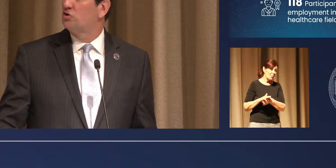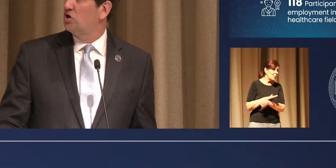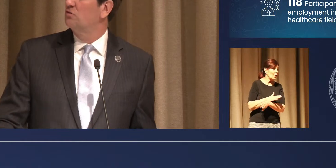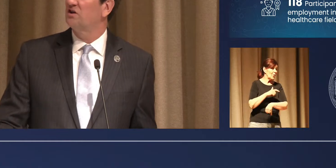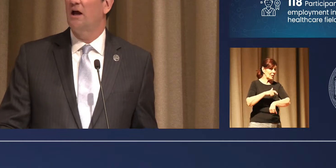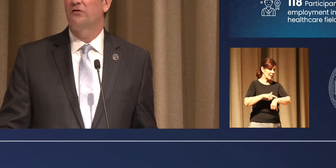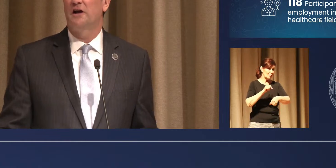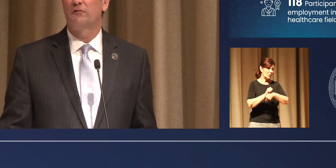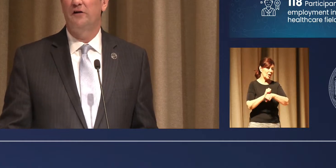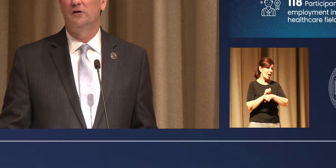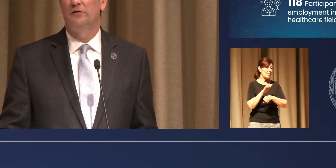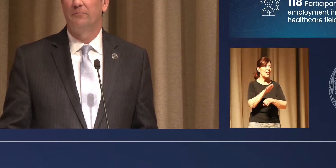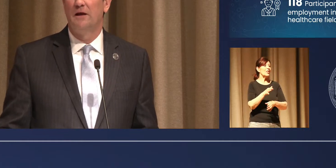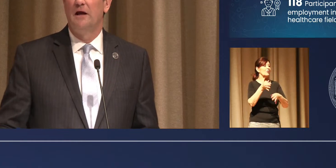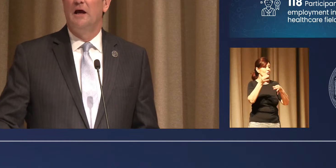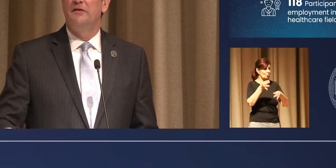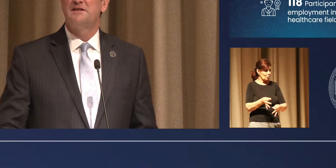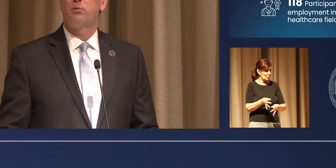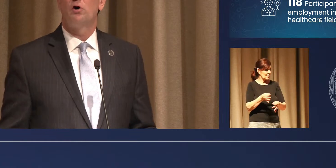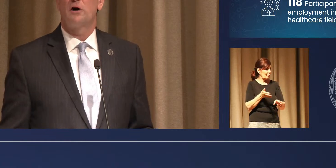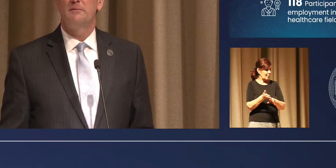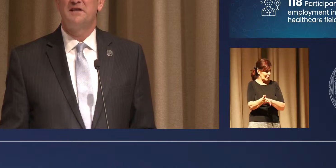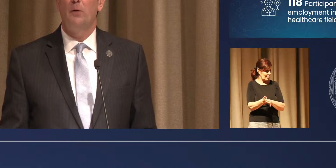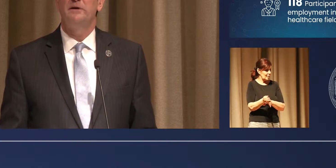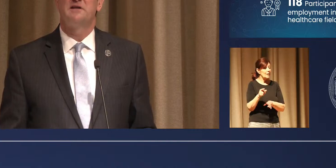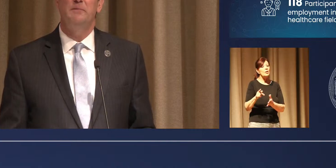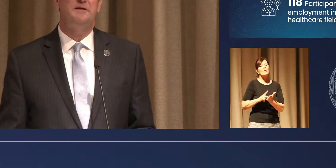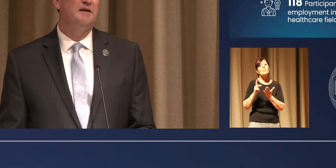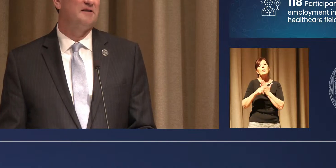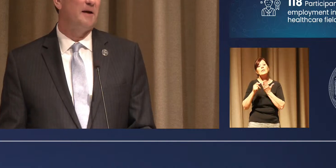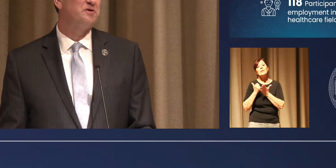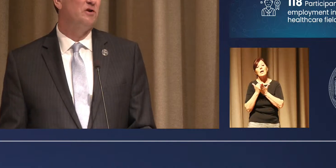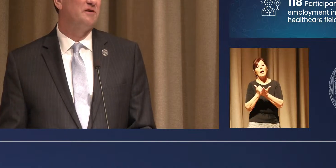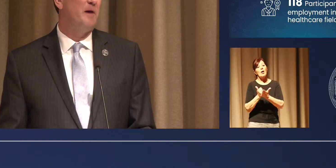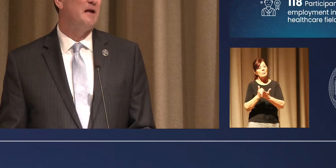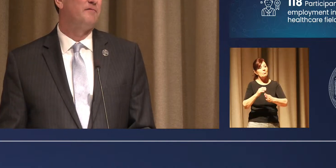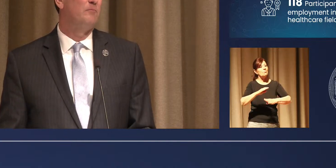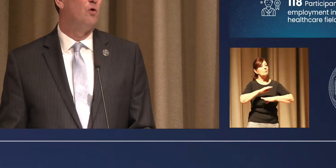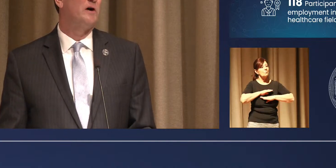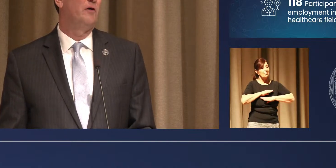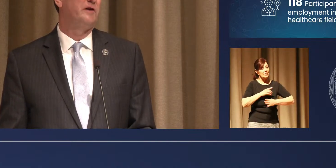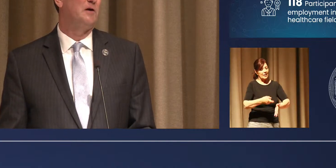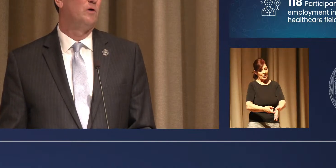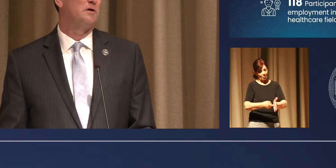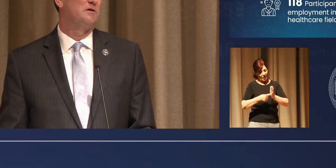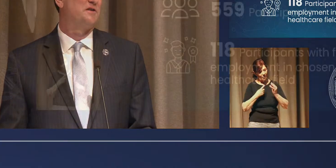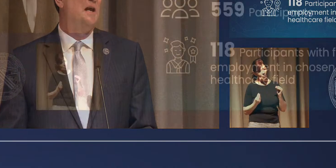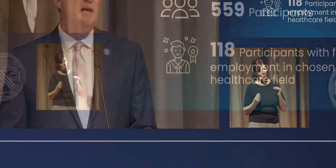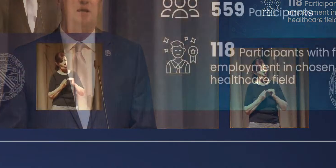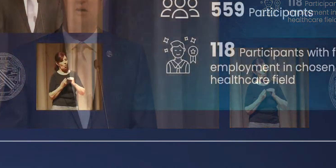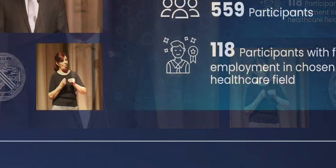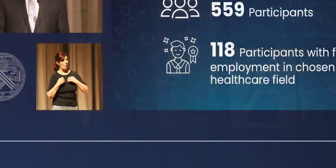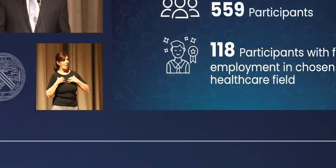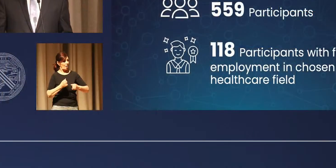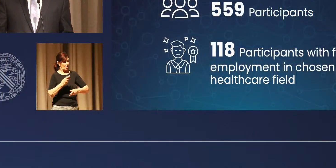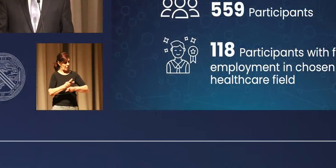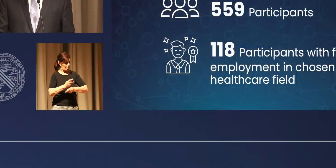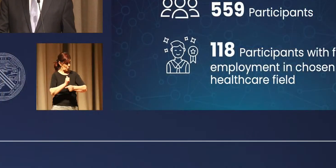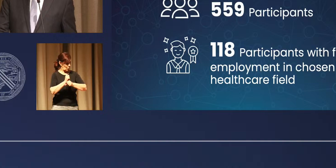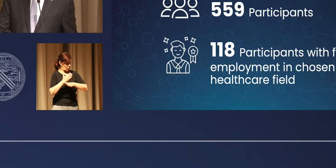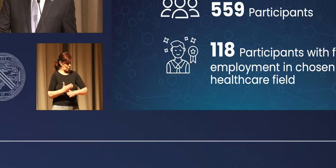in their chosen healthcare field. This program is helping to meet the exceptional demand for more healthcare workers in our